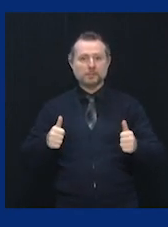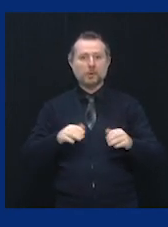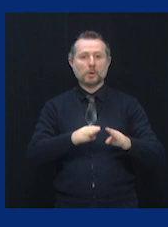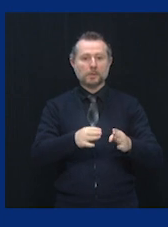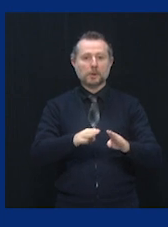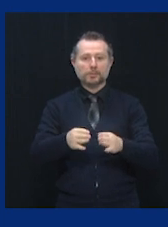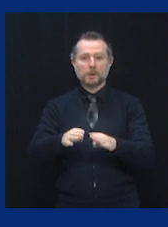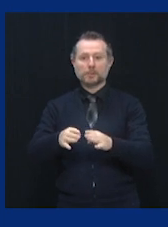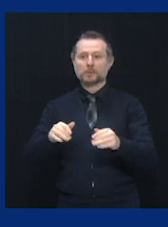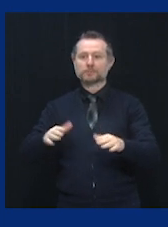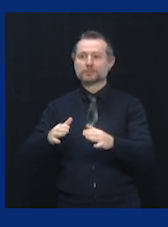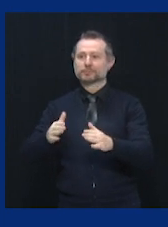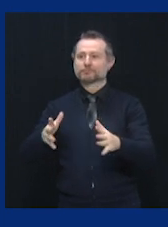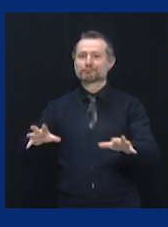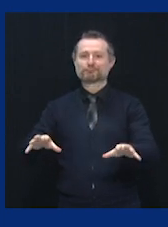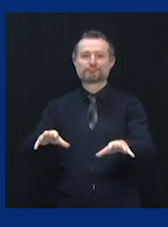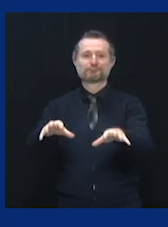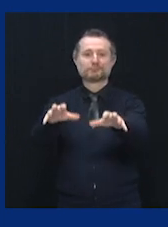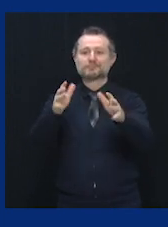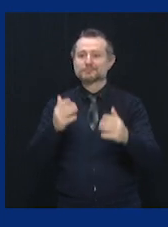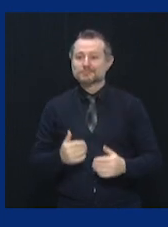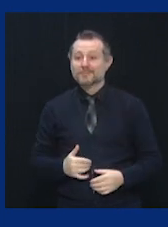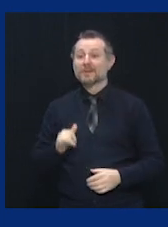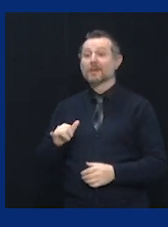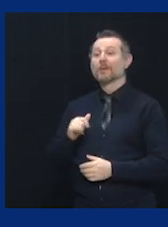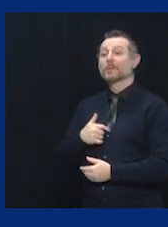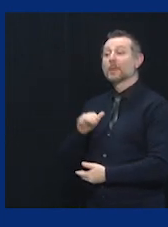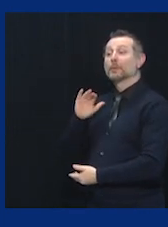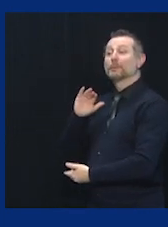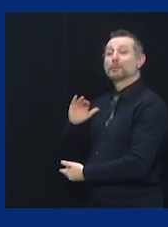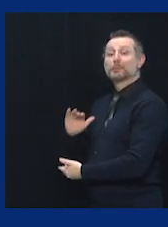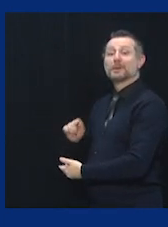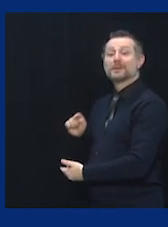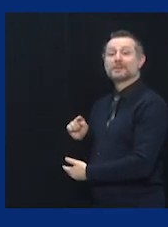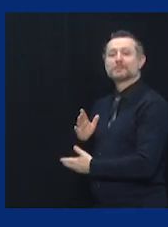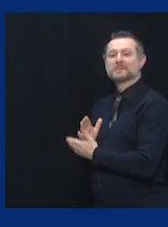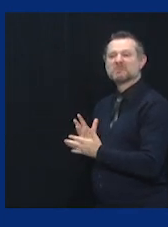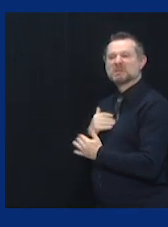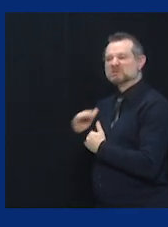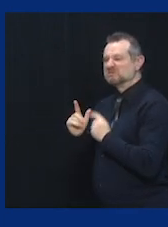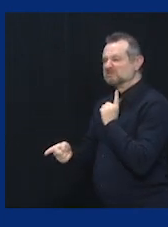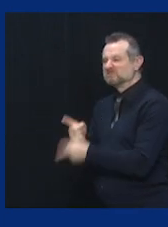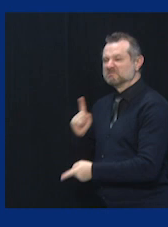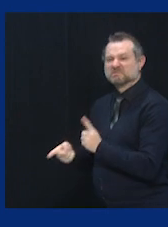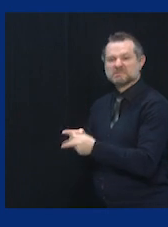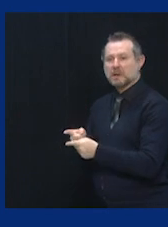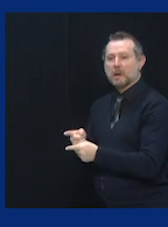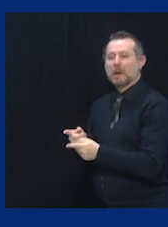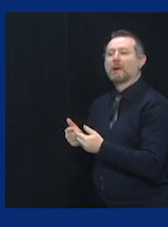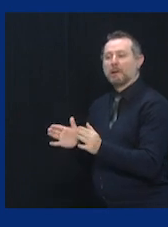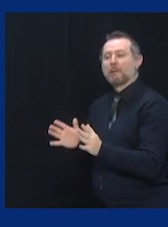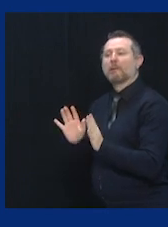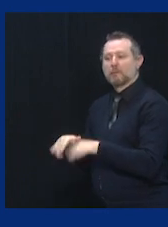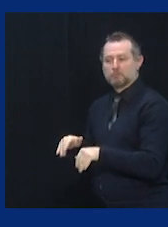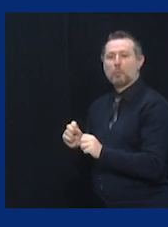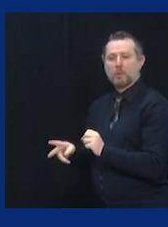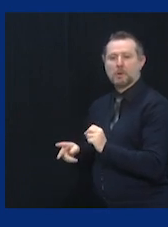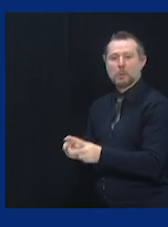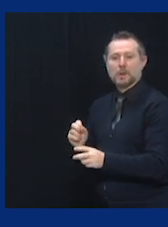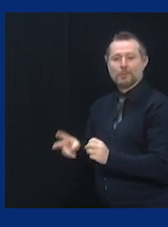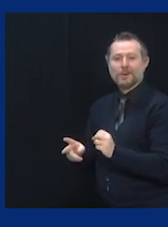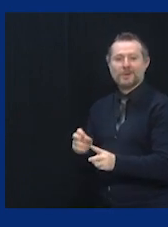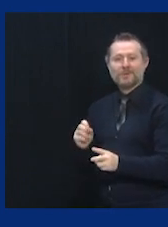activity and reduce some of the restrictions and reduce some of the what we